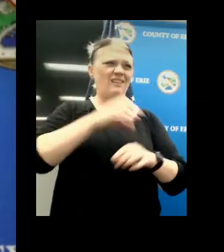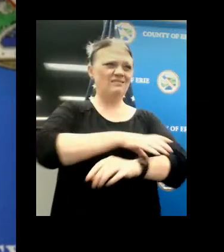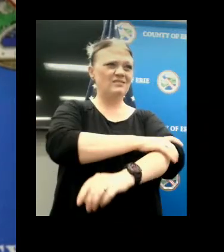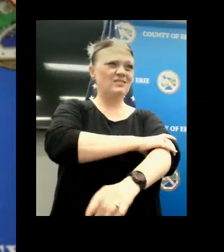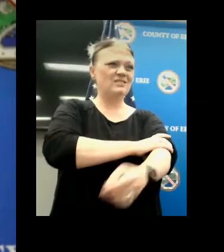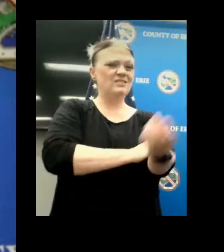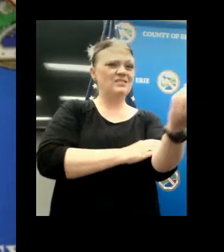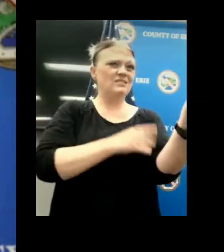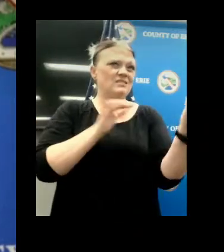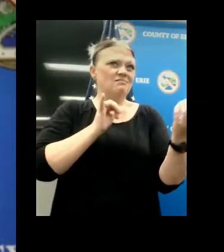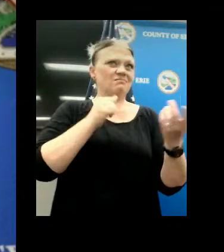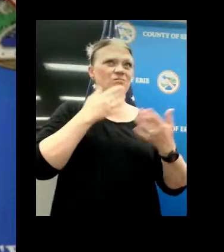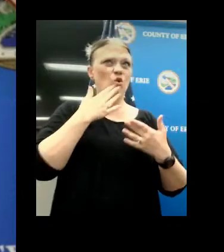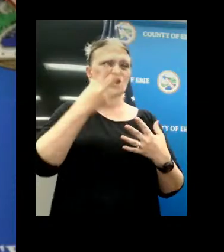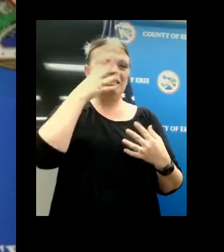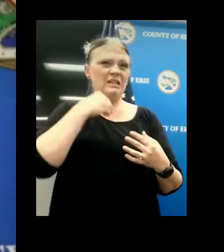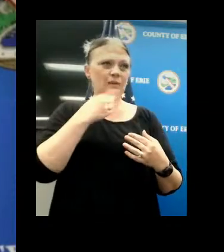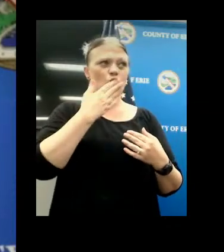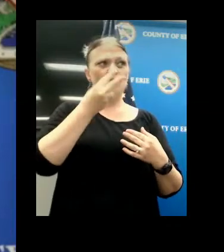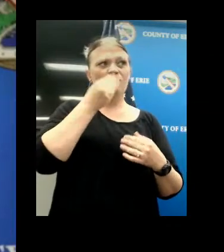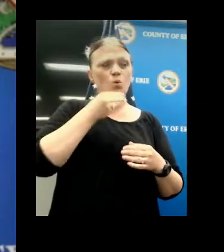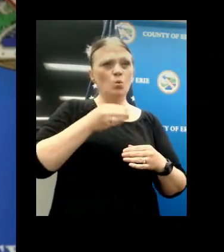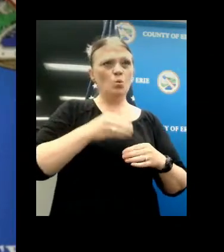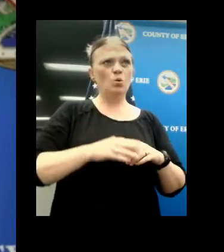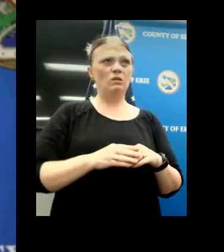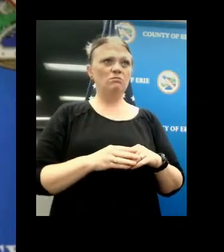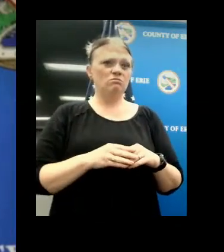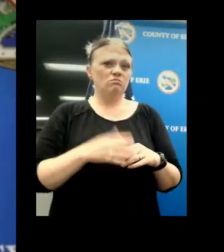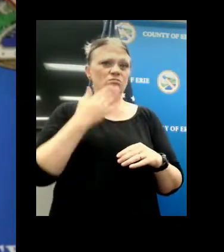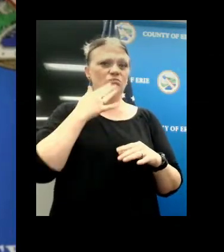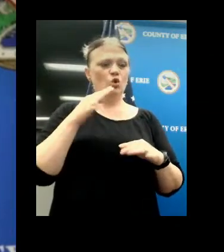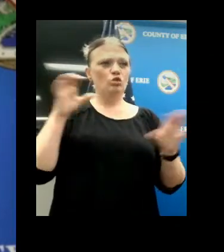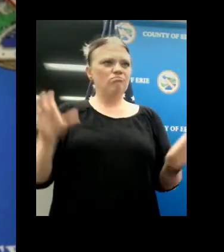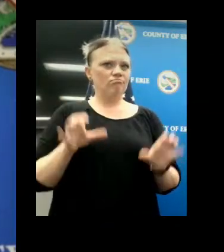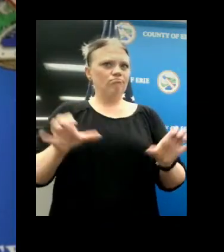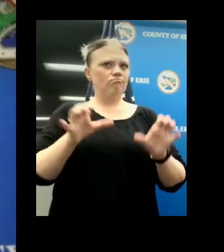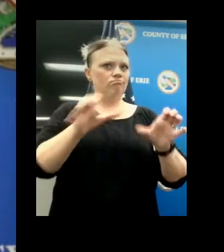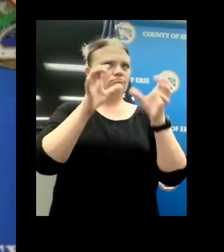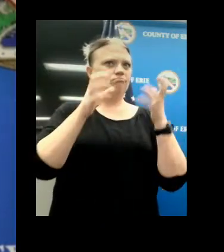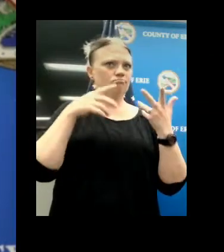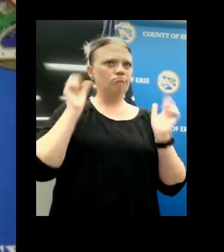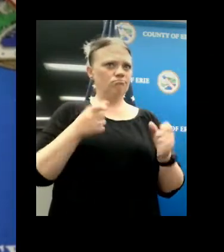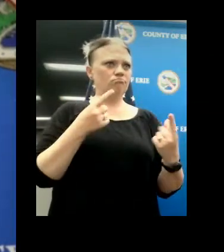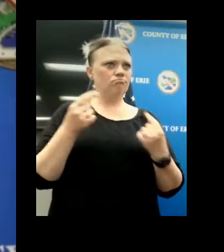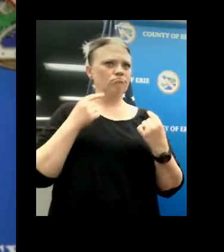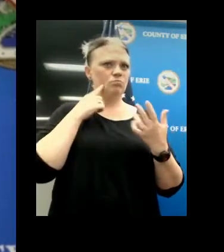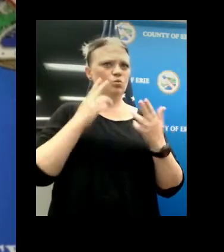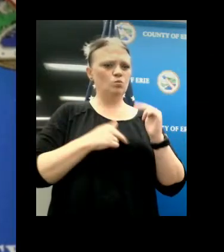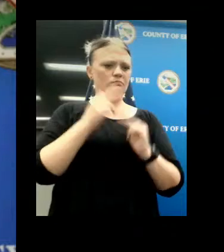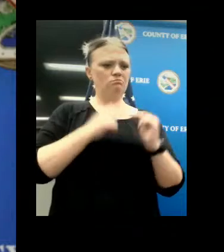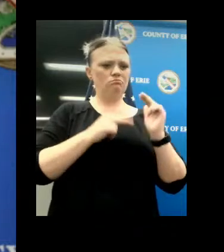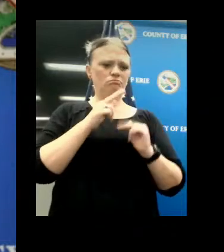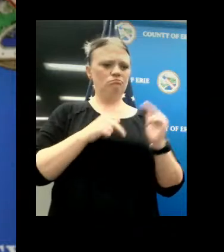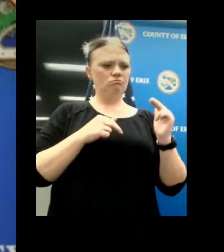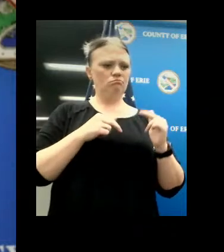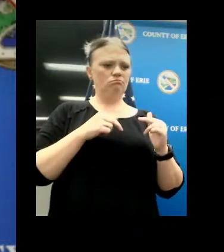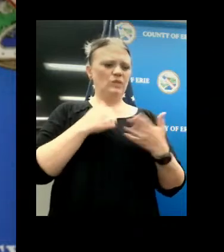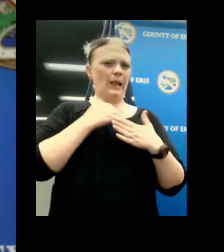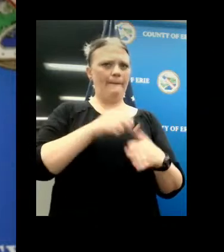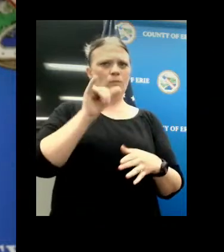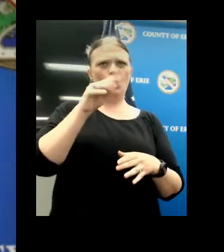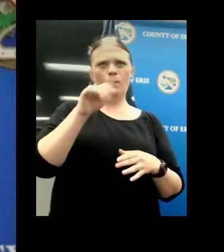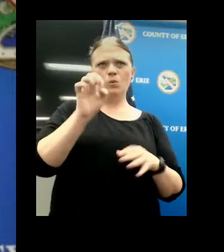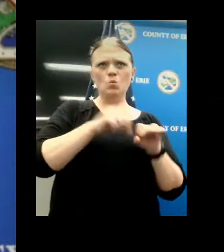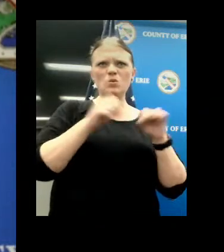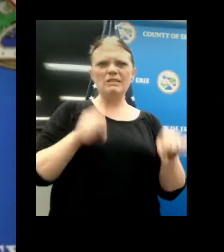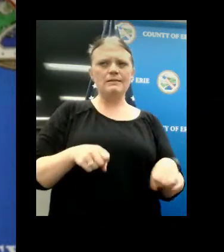things, good sleep, good food, good activity is what you can do to boost your immune system. And